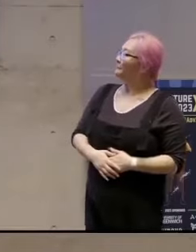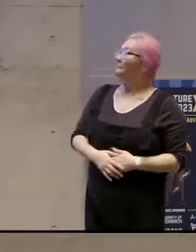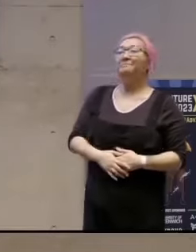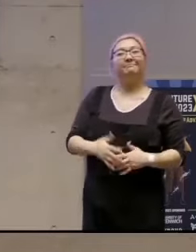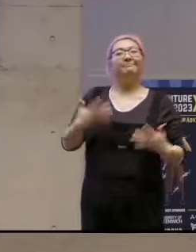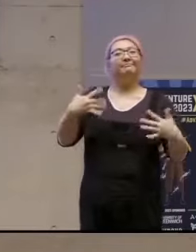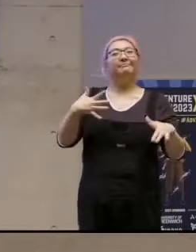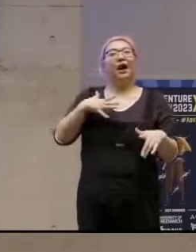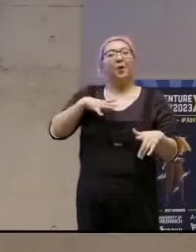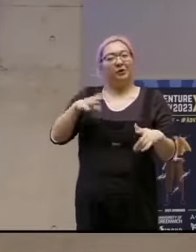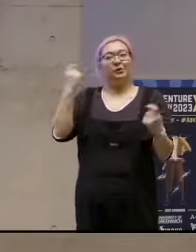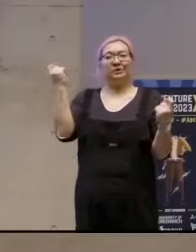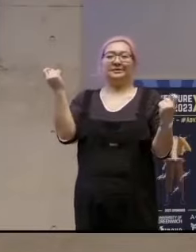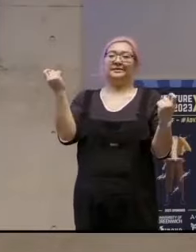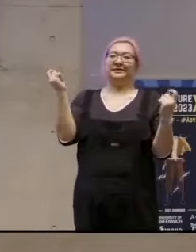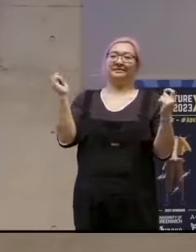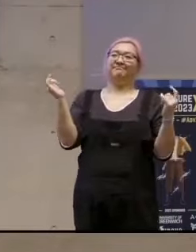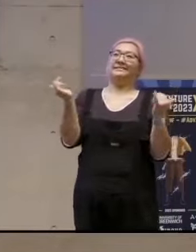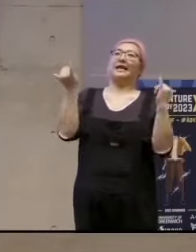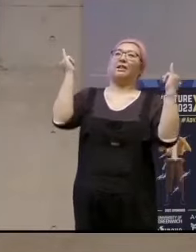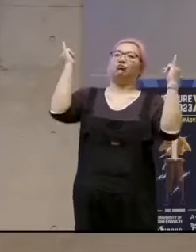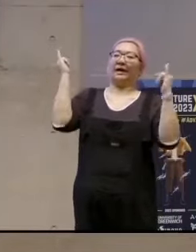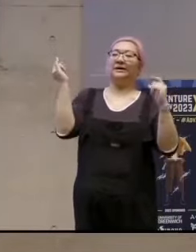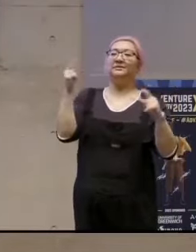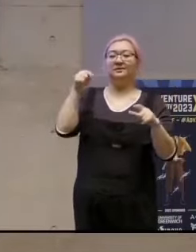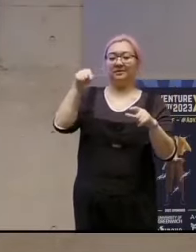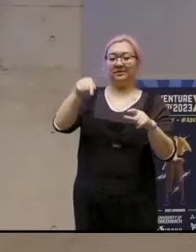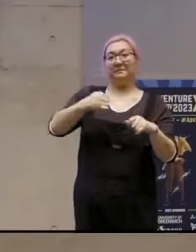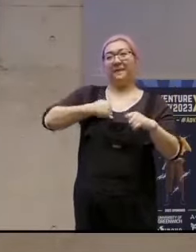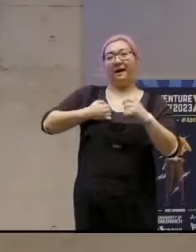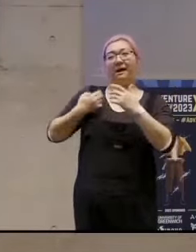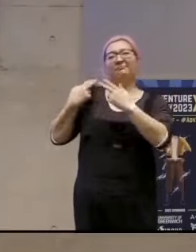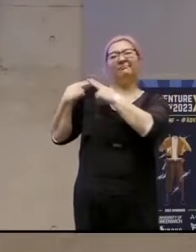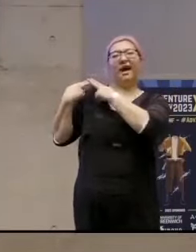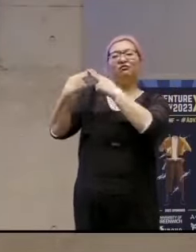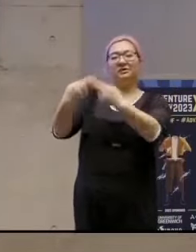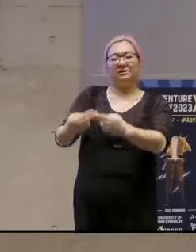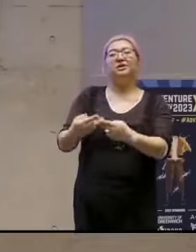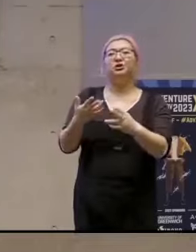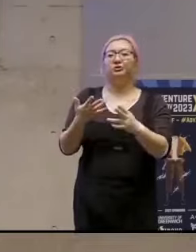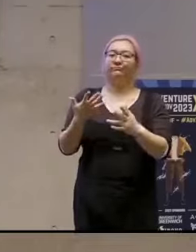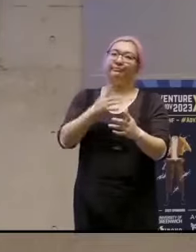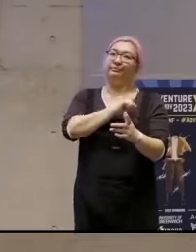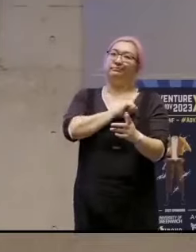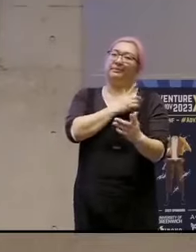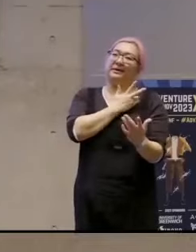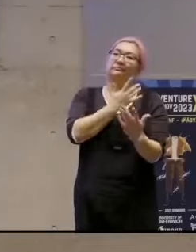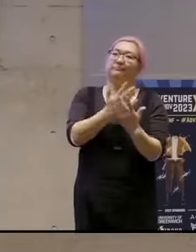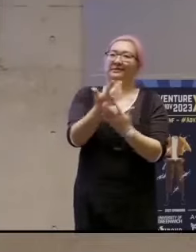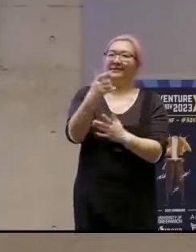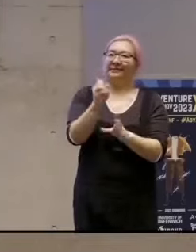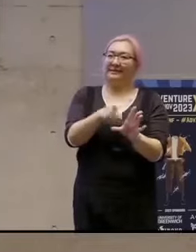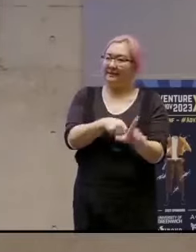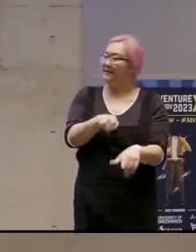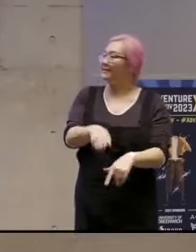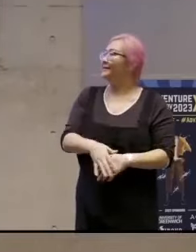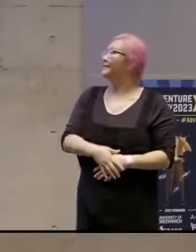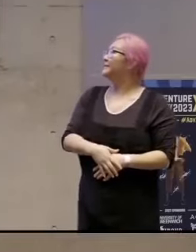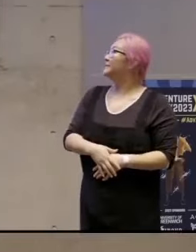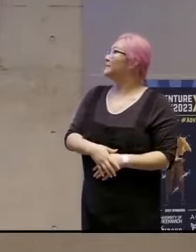I wanted to celebrate my heritage for the 70th anniversary, and I was like, shall I write a story? Shall I do a poem? Shall